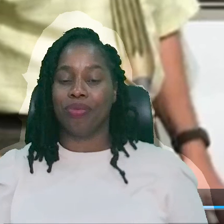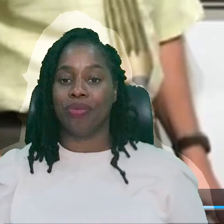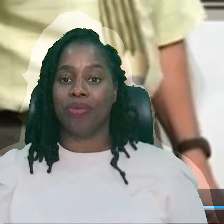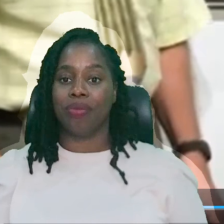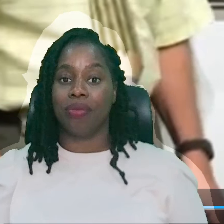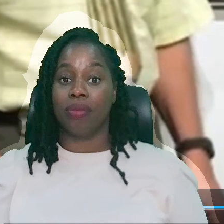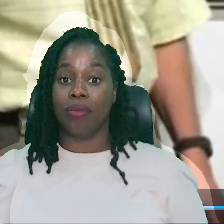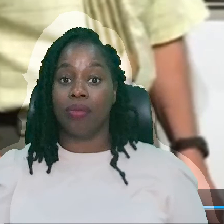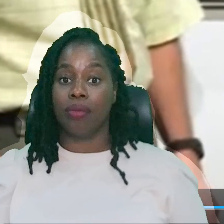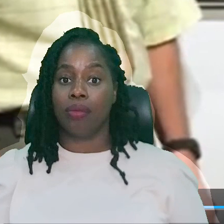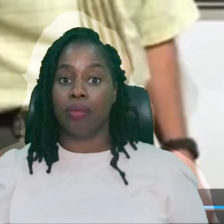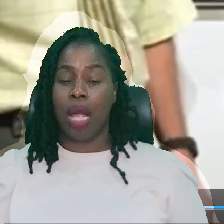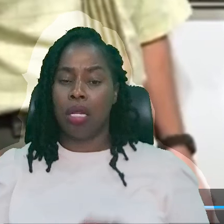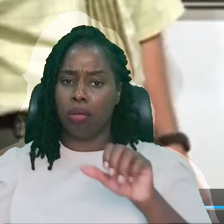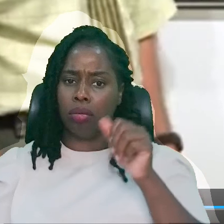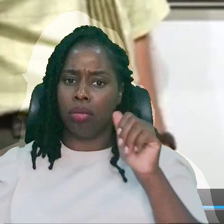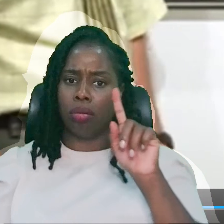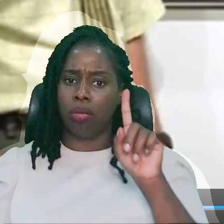Now, another question.